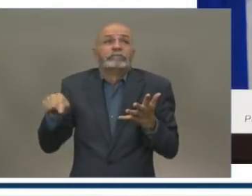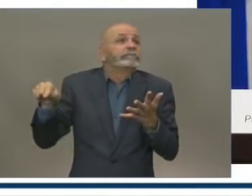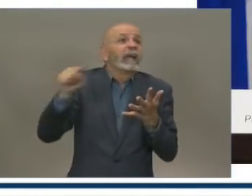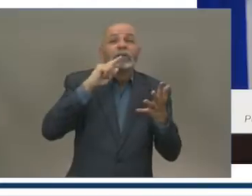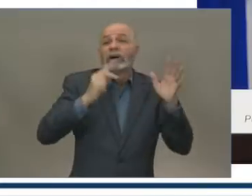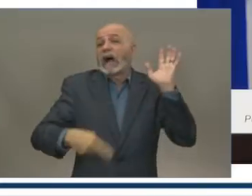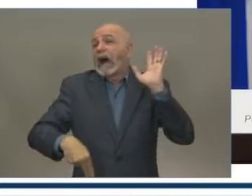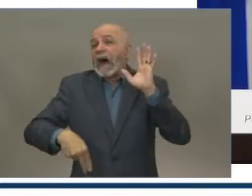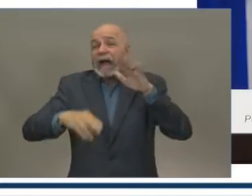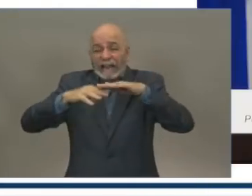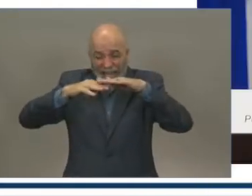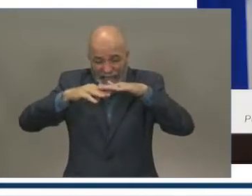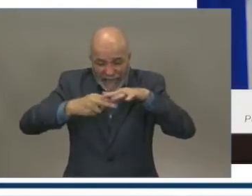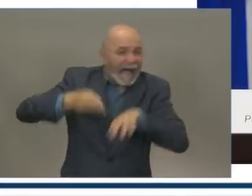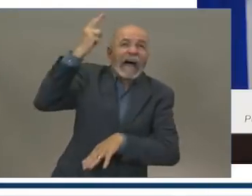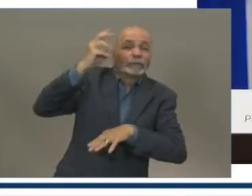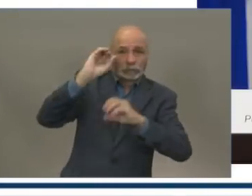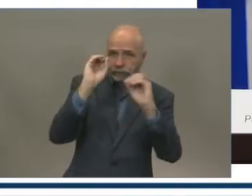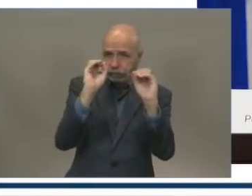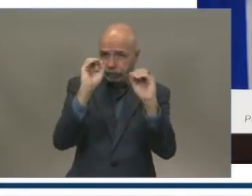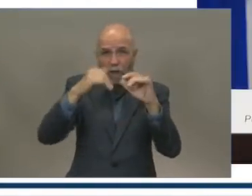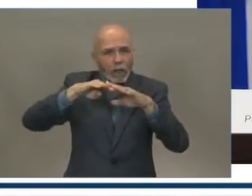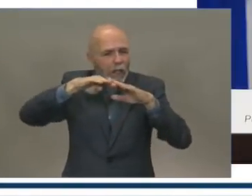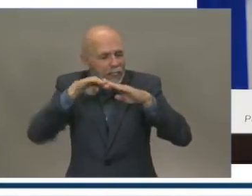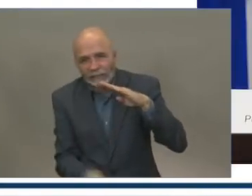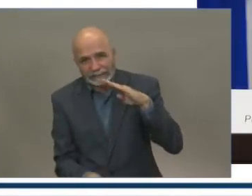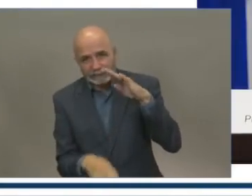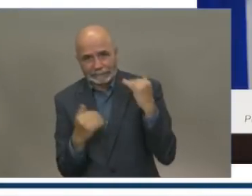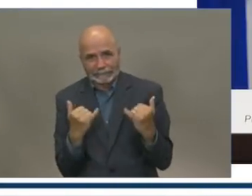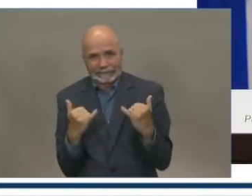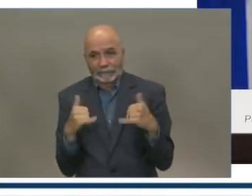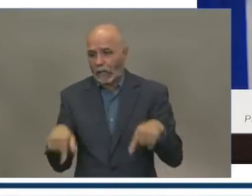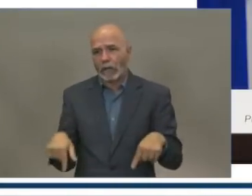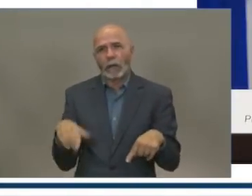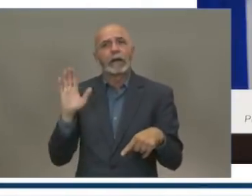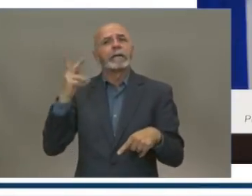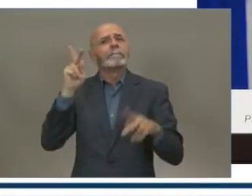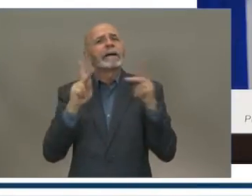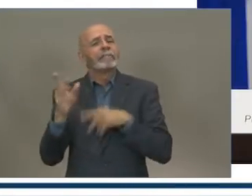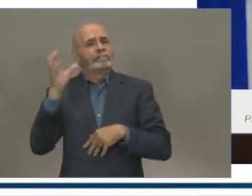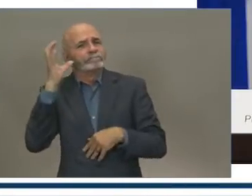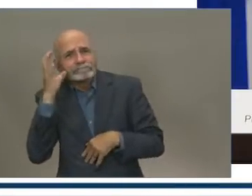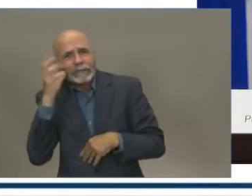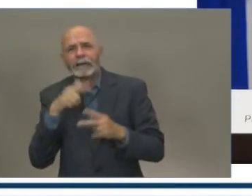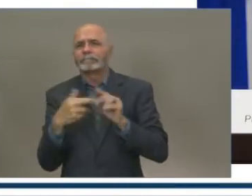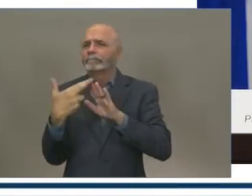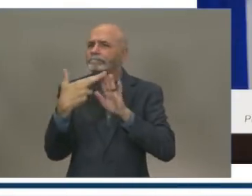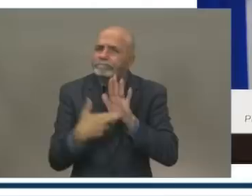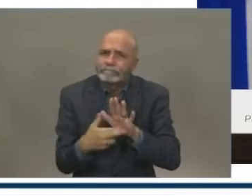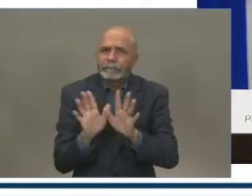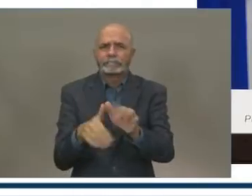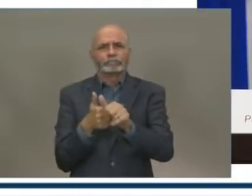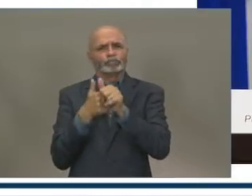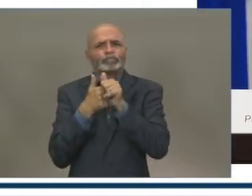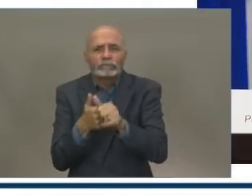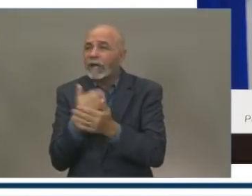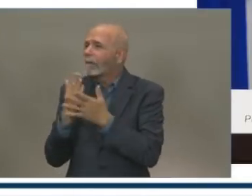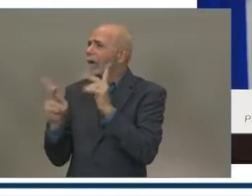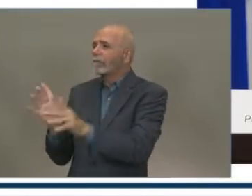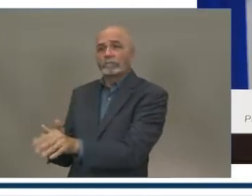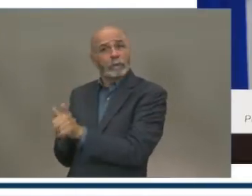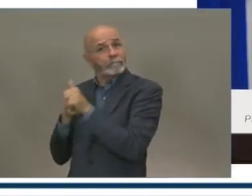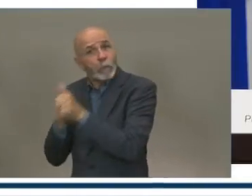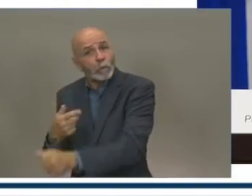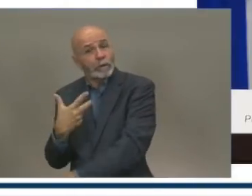Scotians are following public health restrictions and continuing to get vaccinated. Nova Scotia now has about 77%